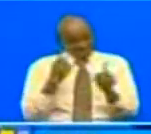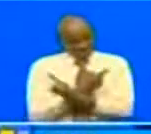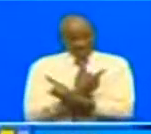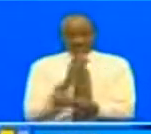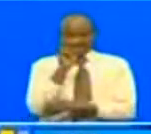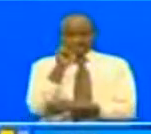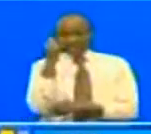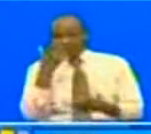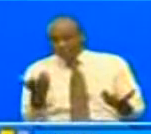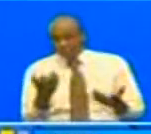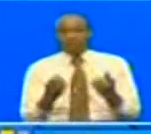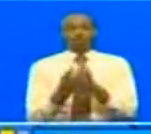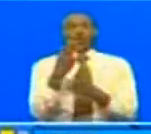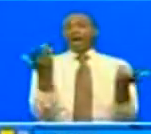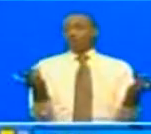Kenya for growth.